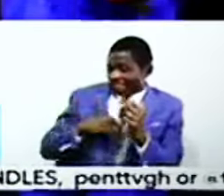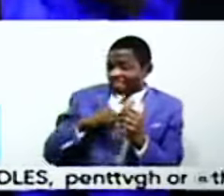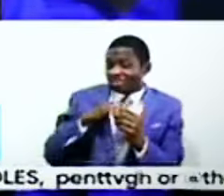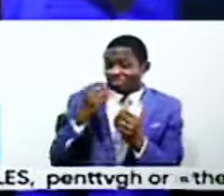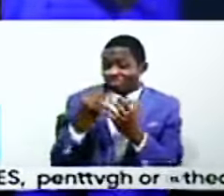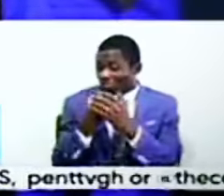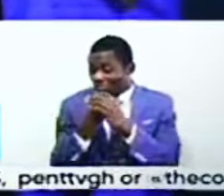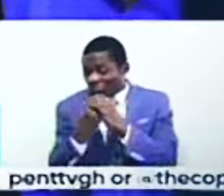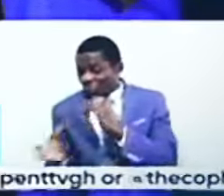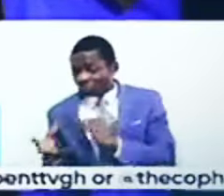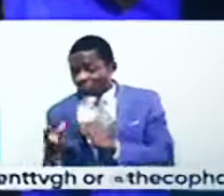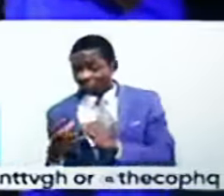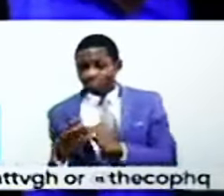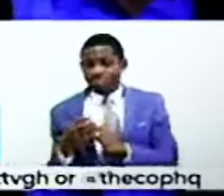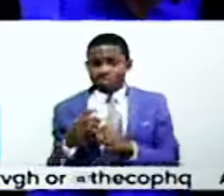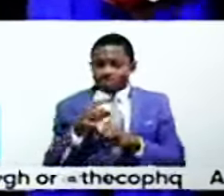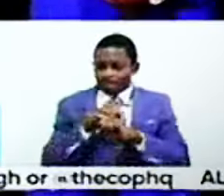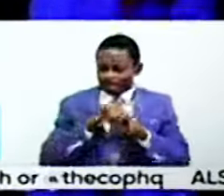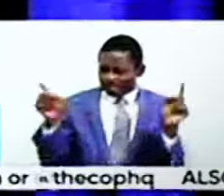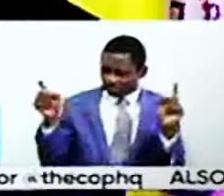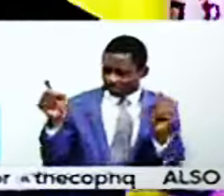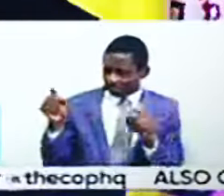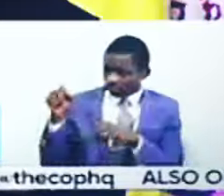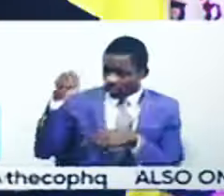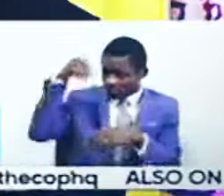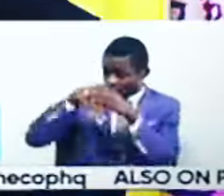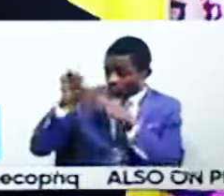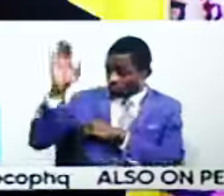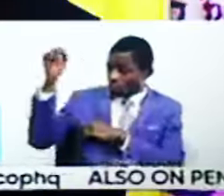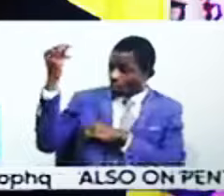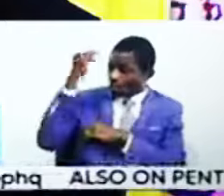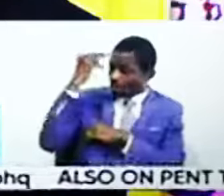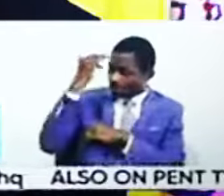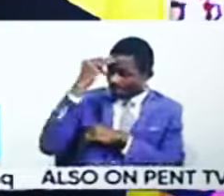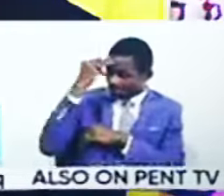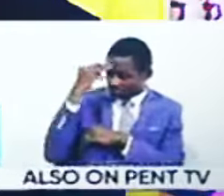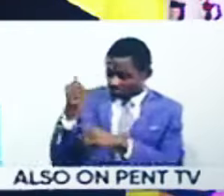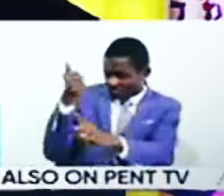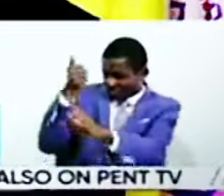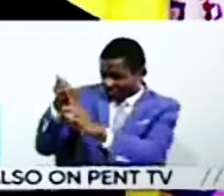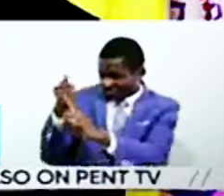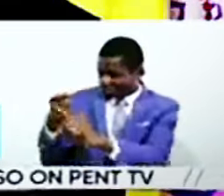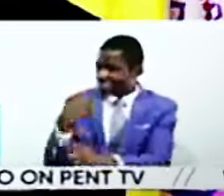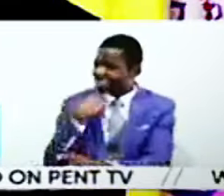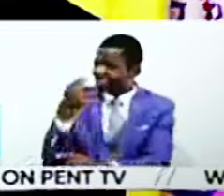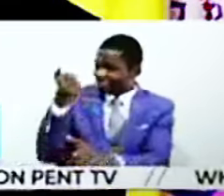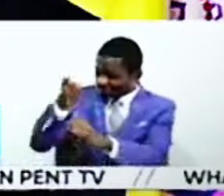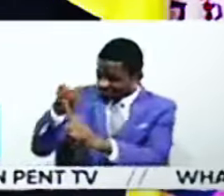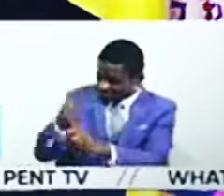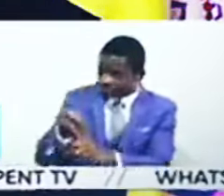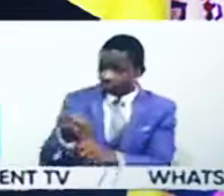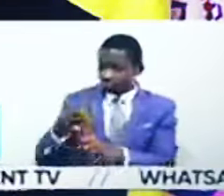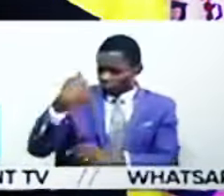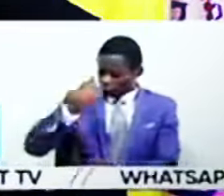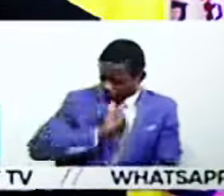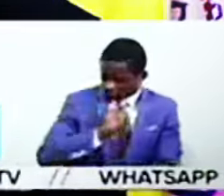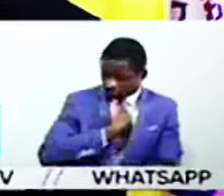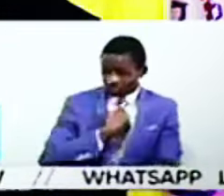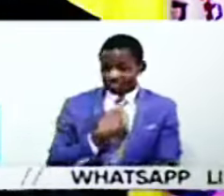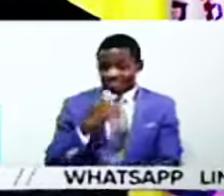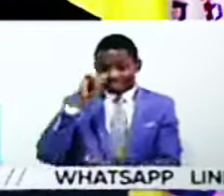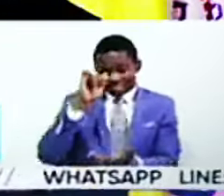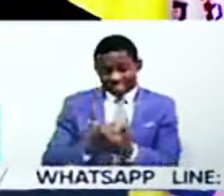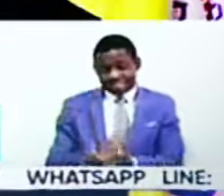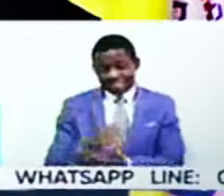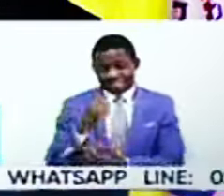beira, but in your mind. Now, so what do you know? Tell yourself that I have signed the death certificate